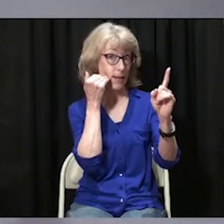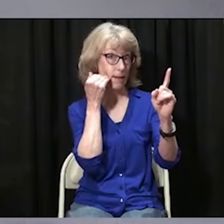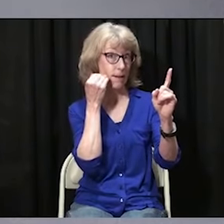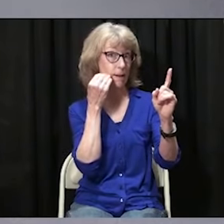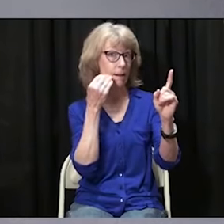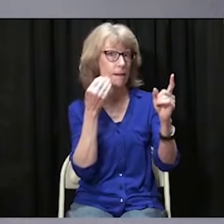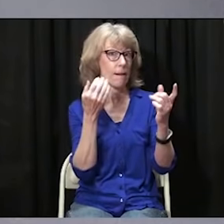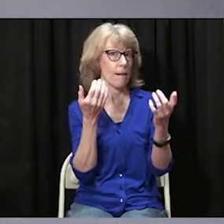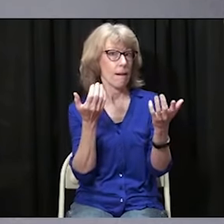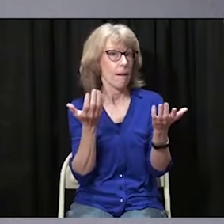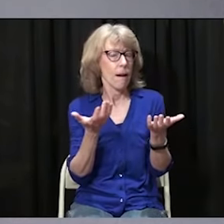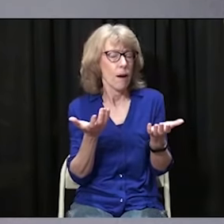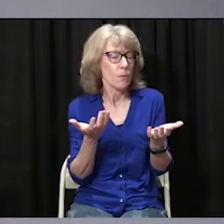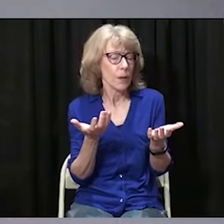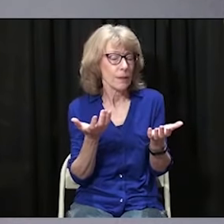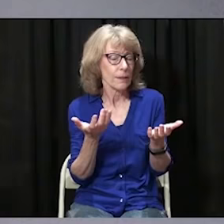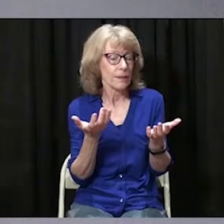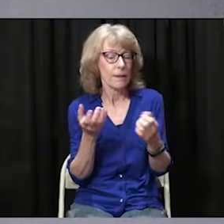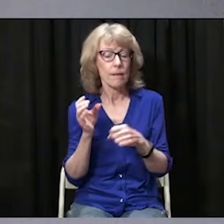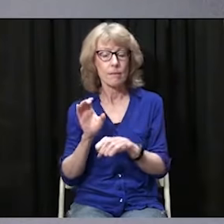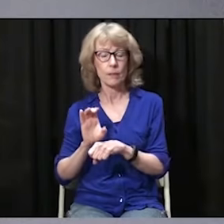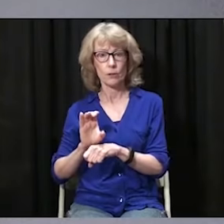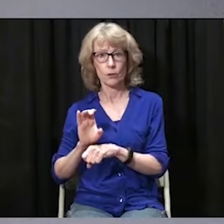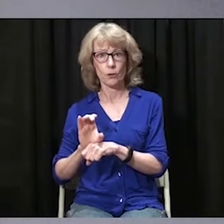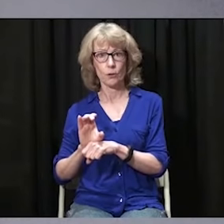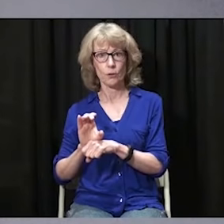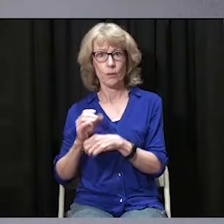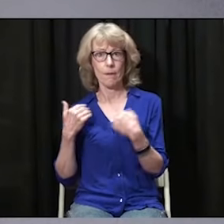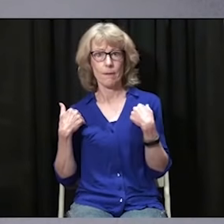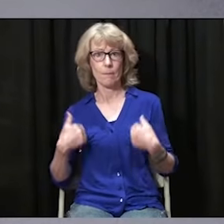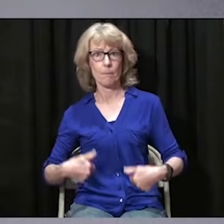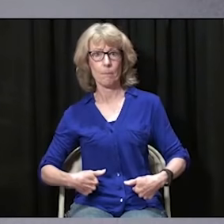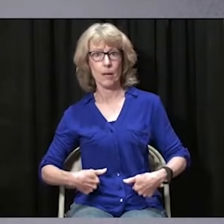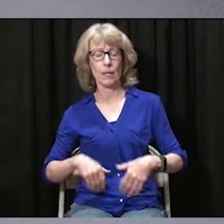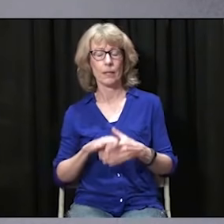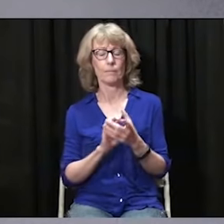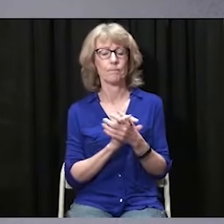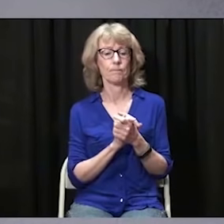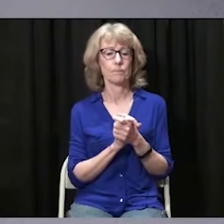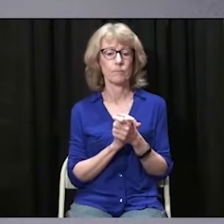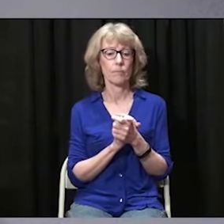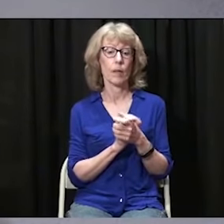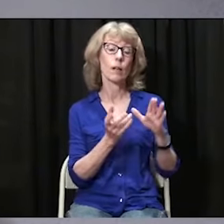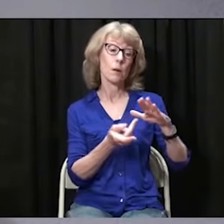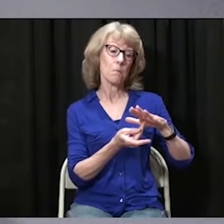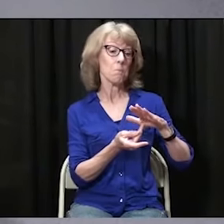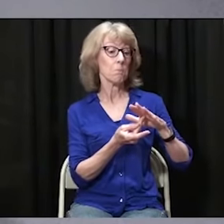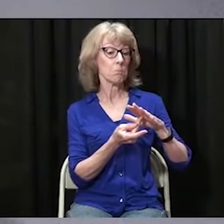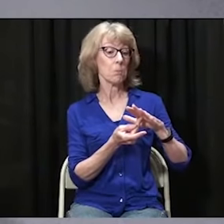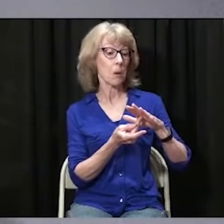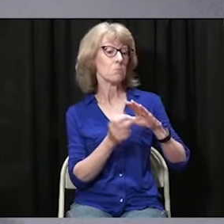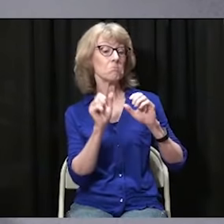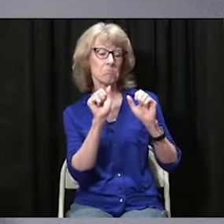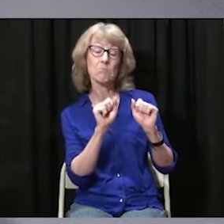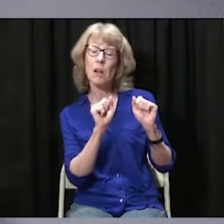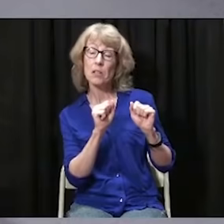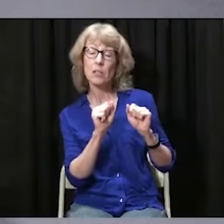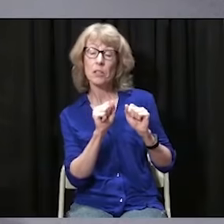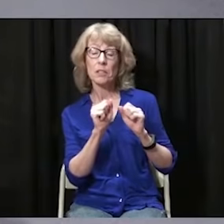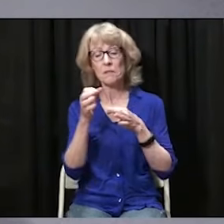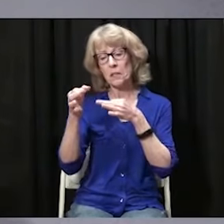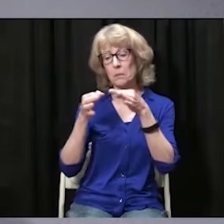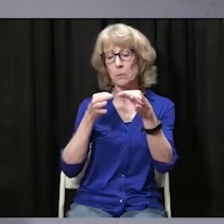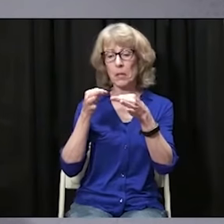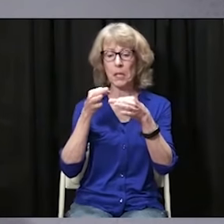See, Paul could have gone so many different directions after he starts that passage. He could have gone on to talk about the